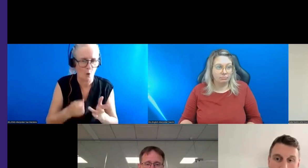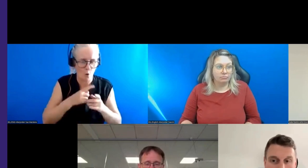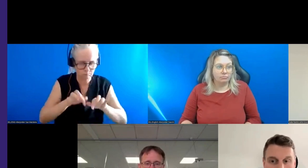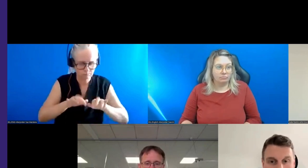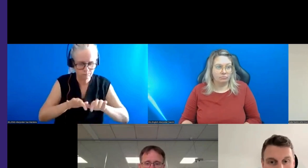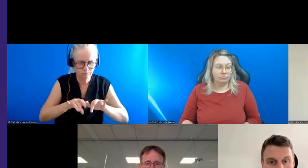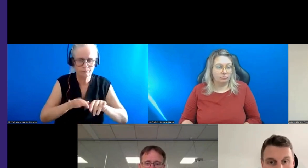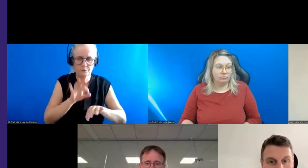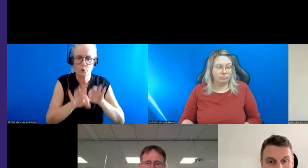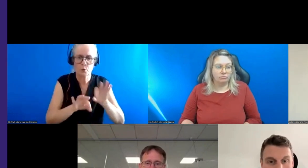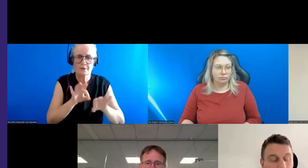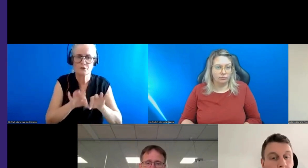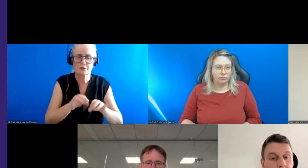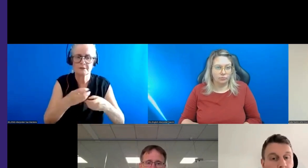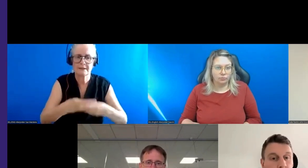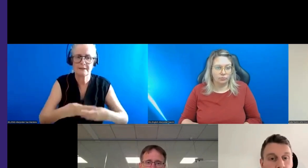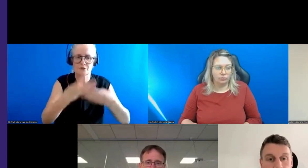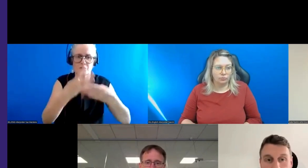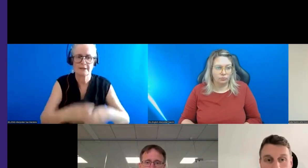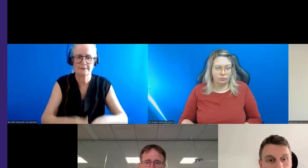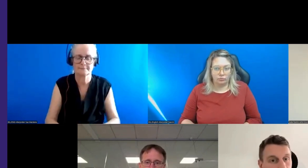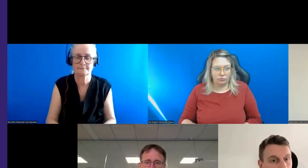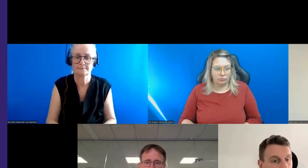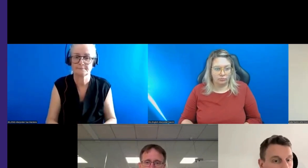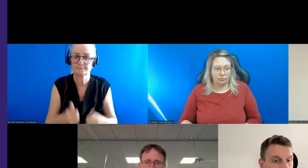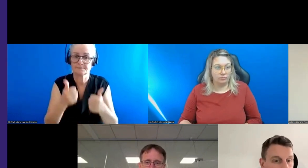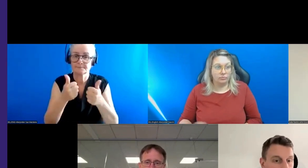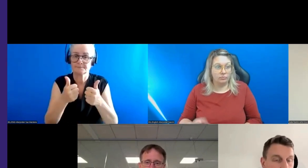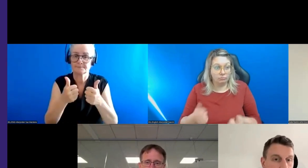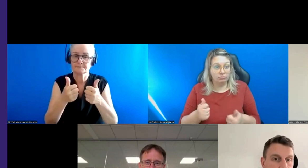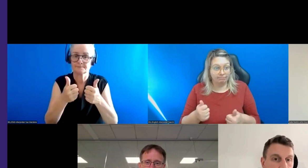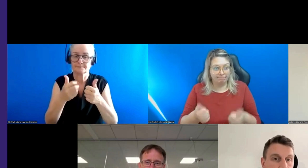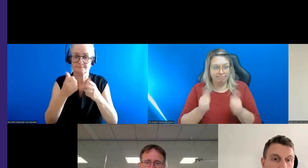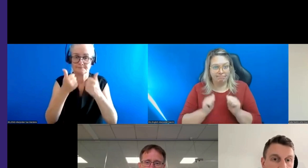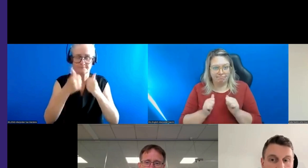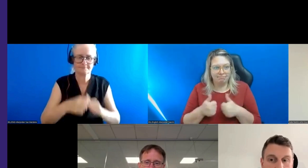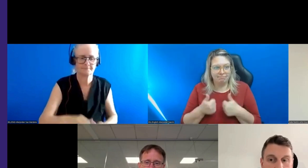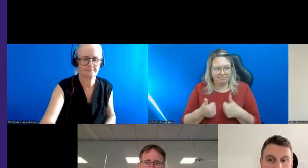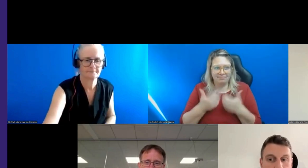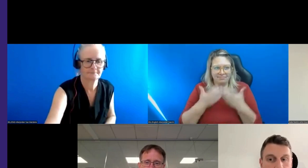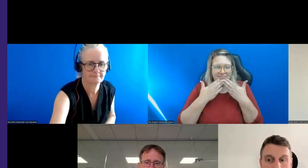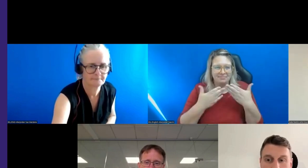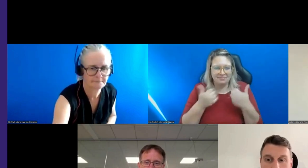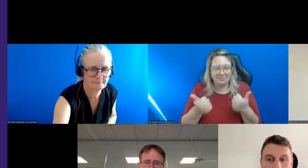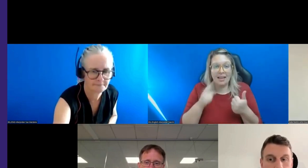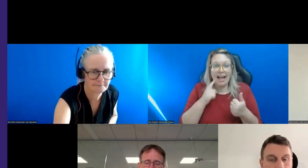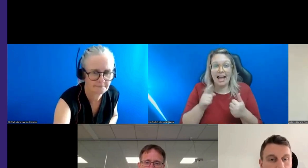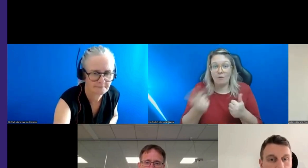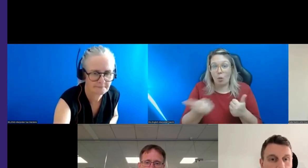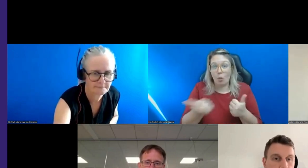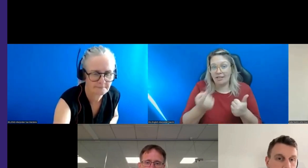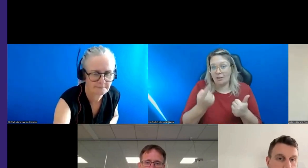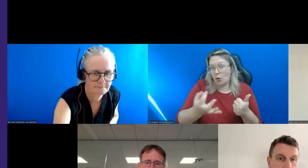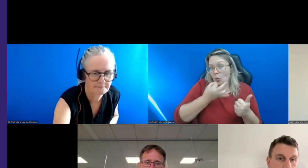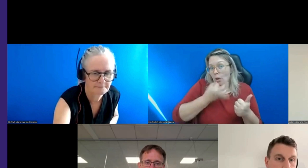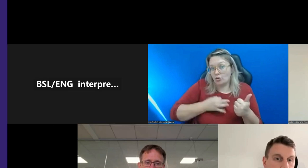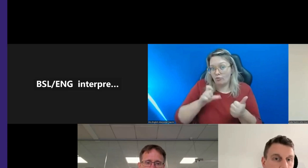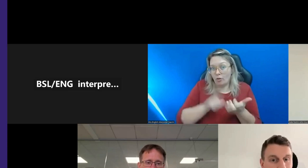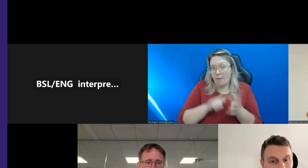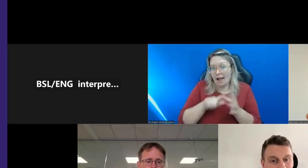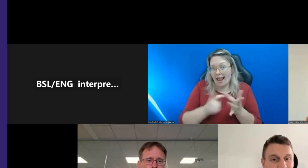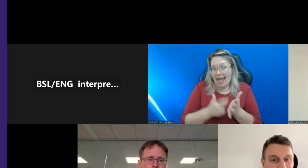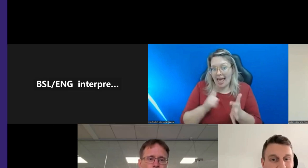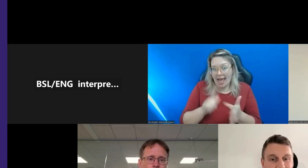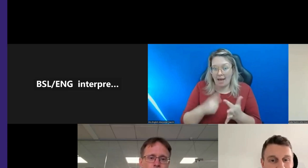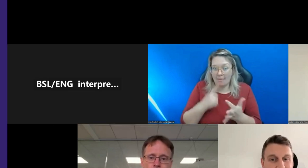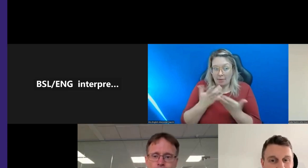chat. And we have a question already there from Claire Gulliver. So I might try, Paul and Lee, to throw it